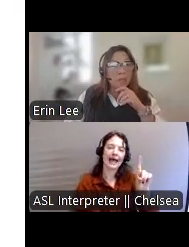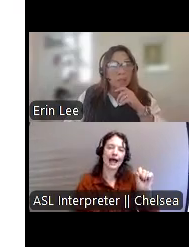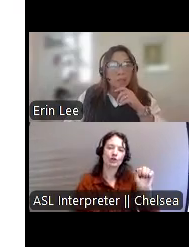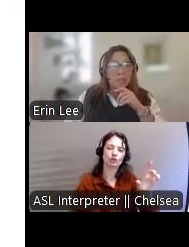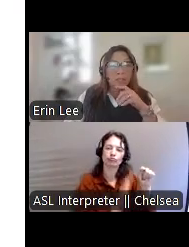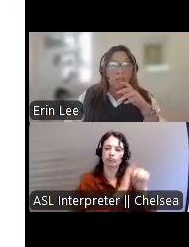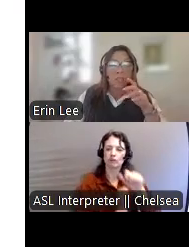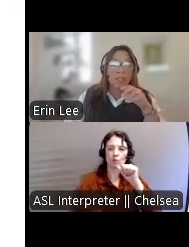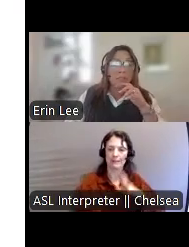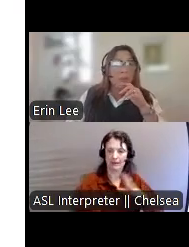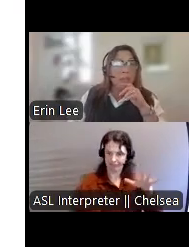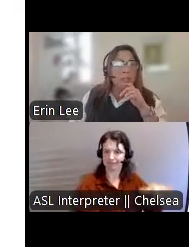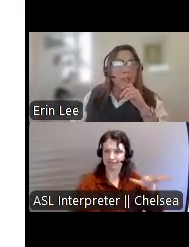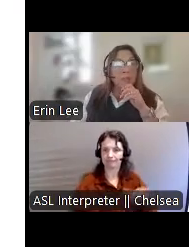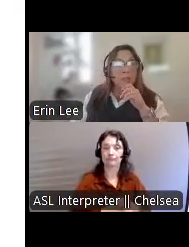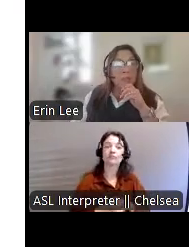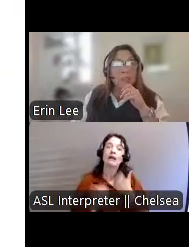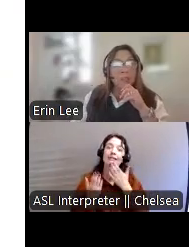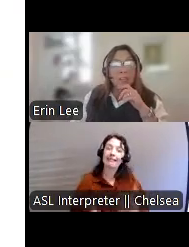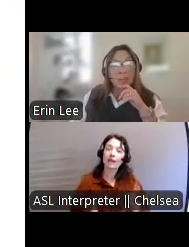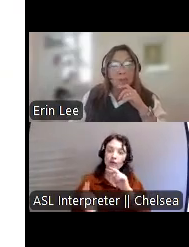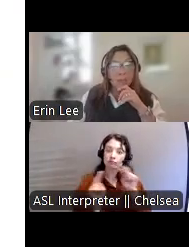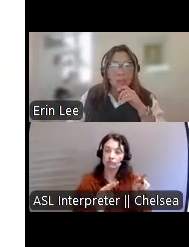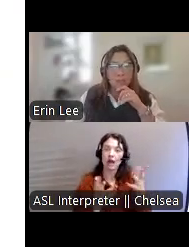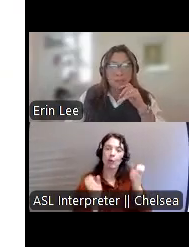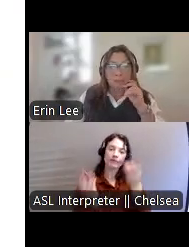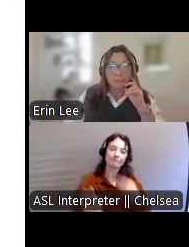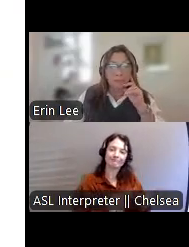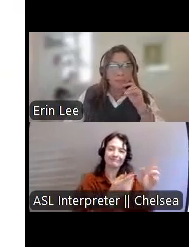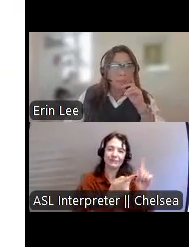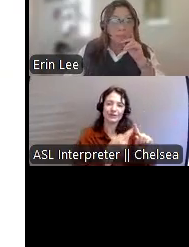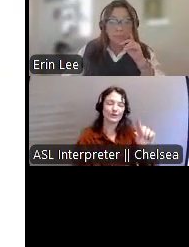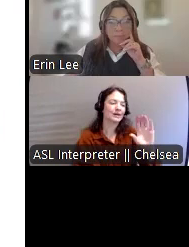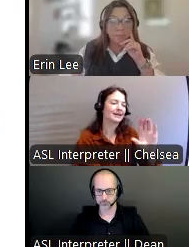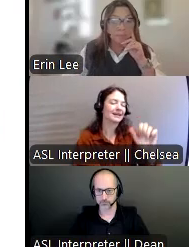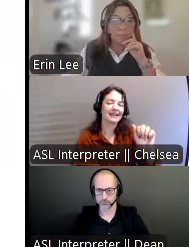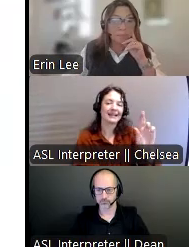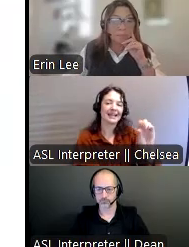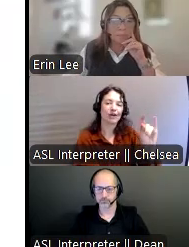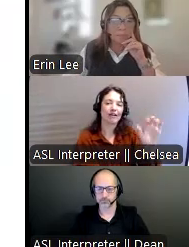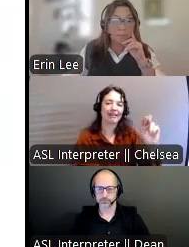so much for your attention, and I'd like to pass it on, please, to Carolyn Fraser.